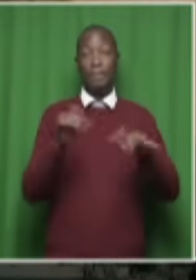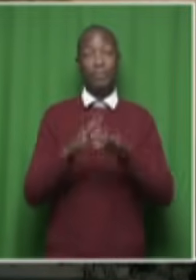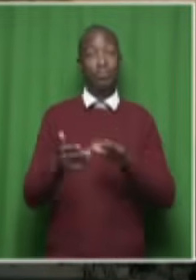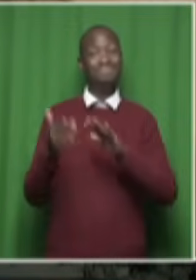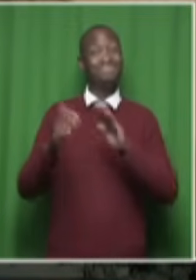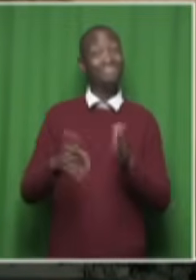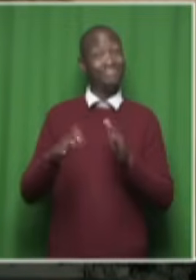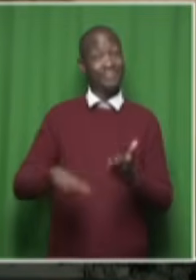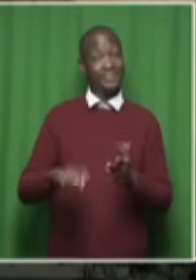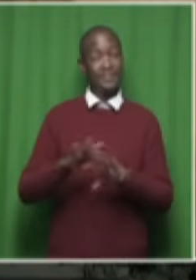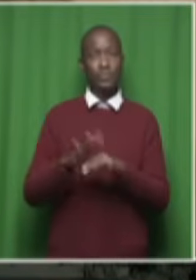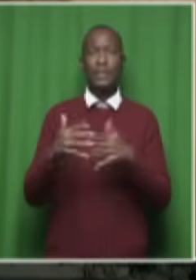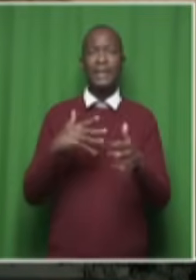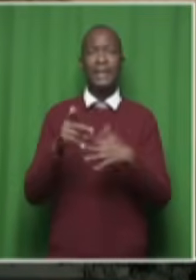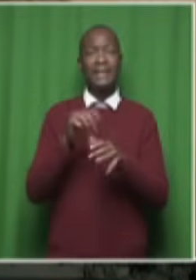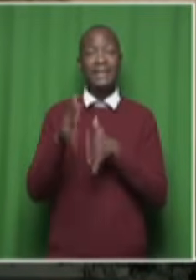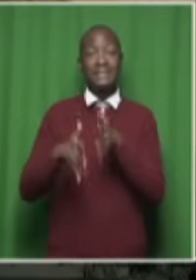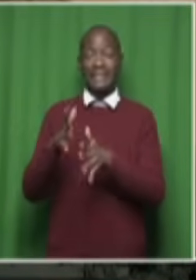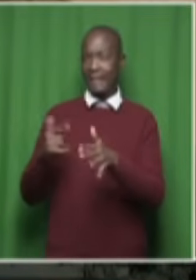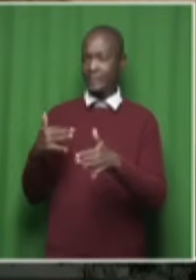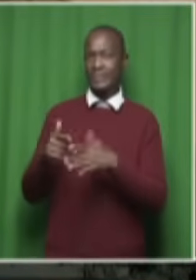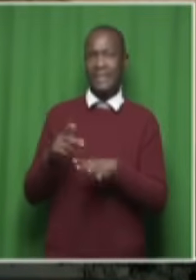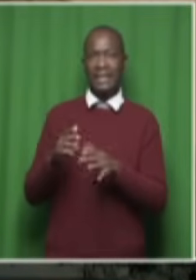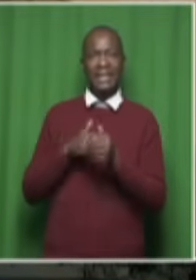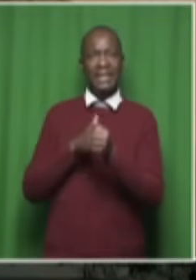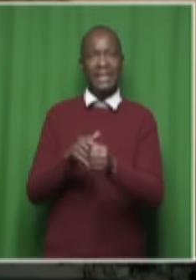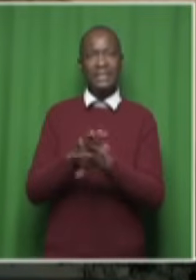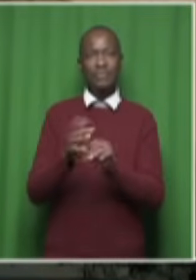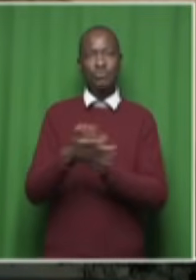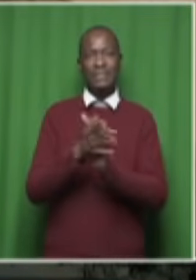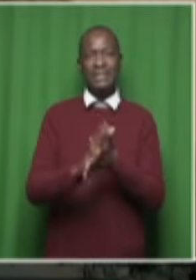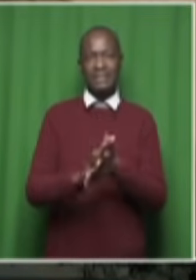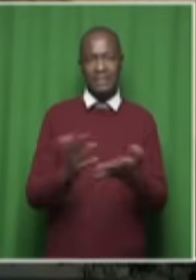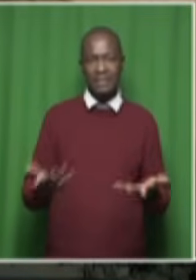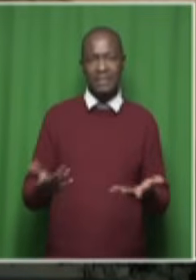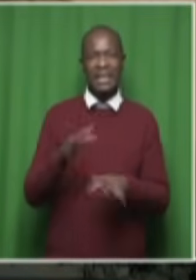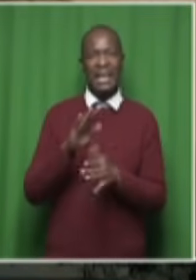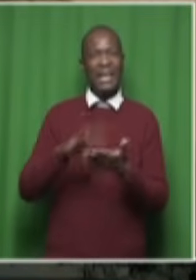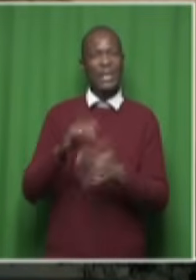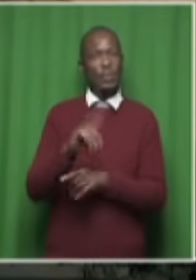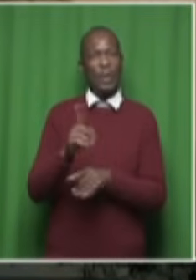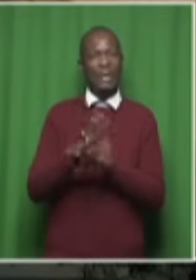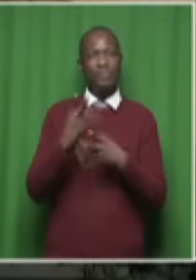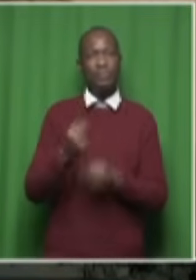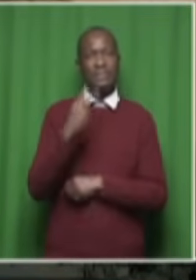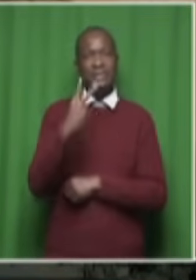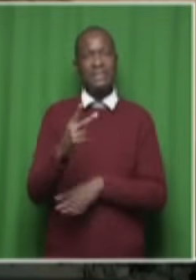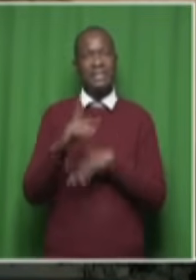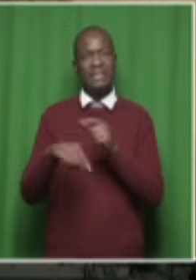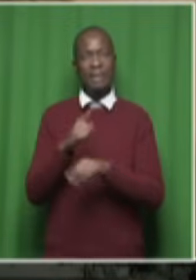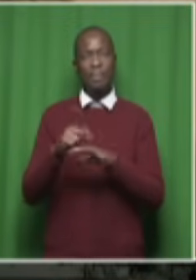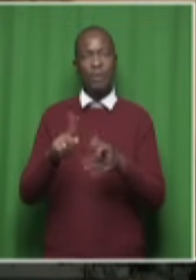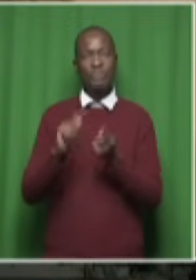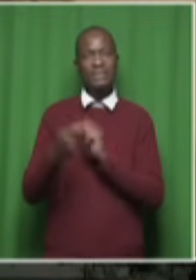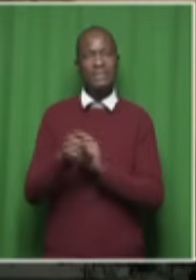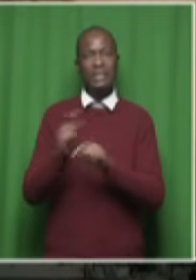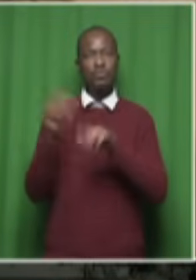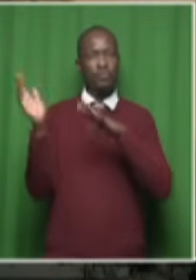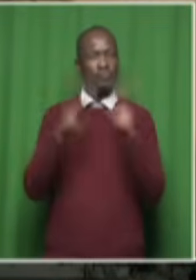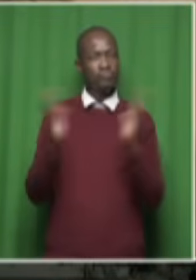lives, were there any signs leading to the disaster? And what have we seen in terms of the changes in